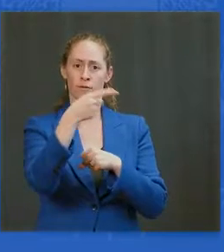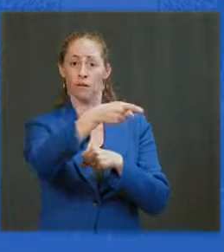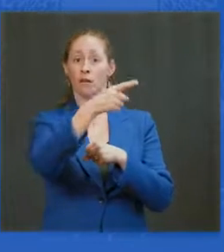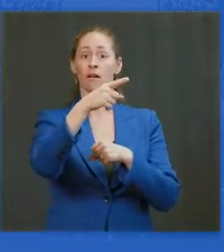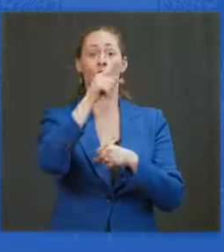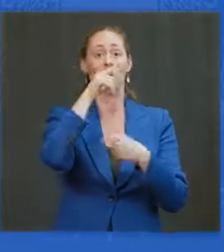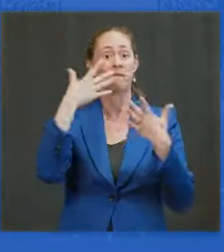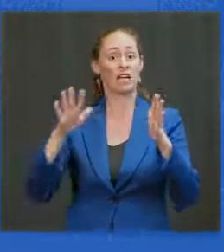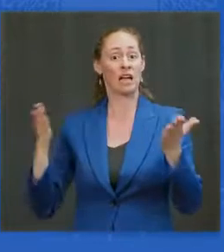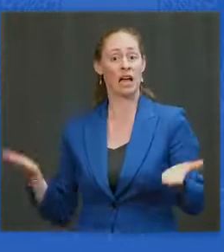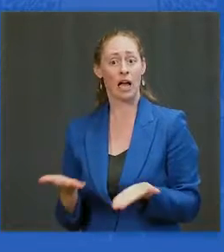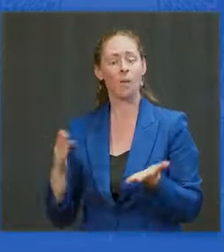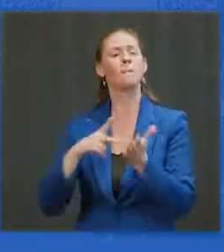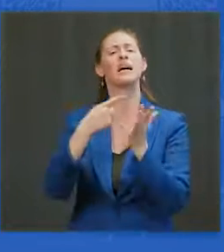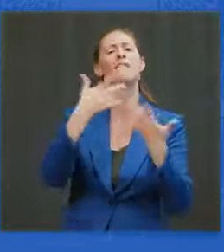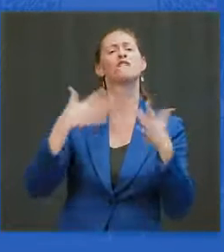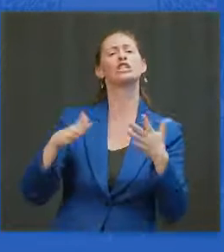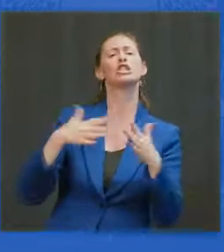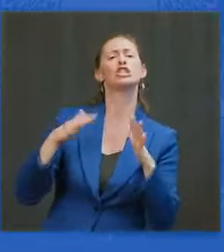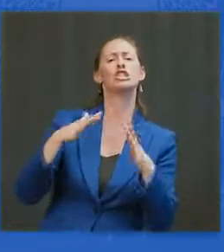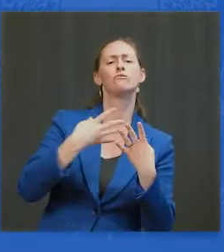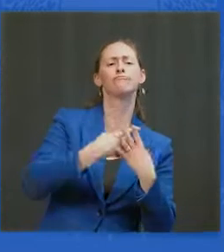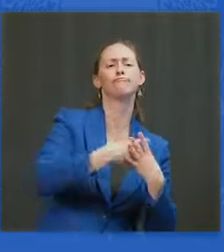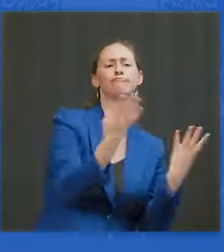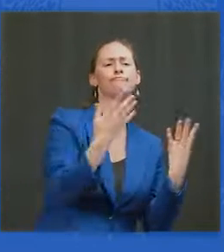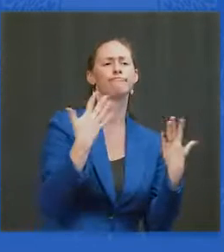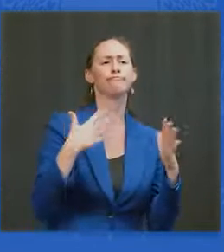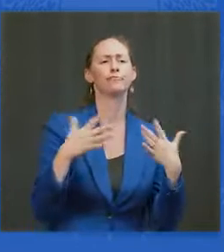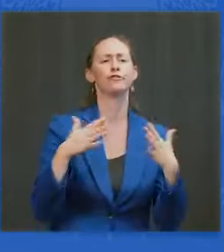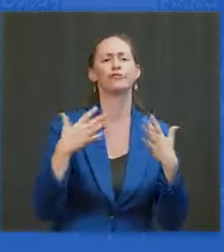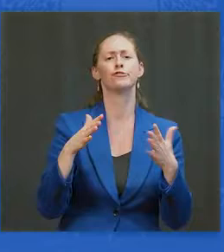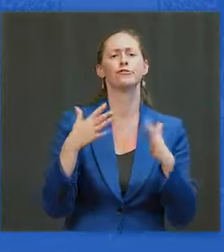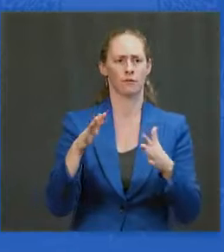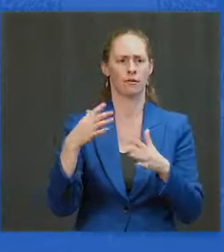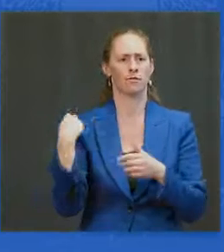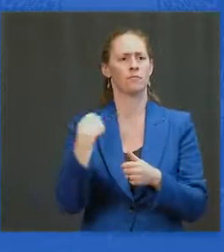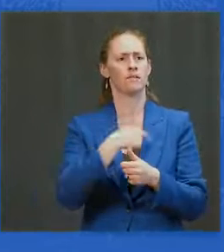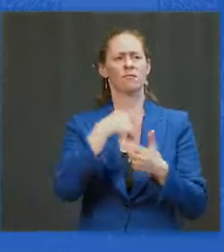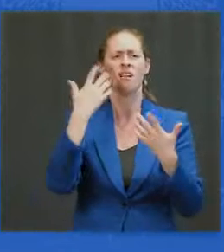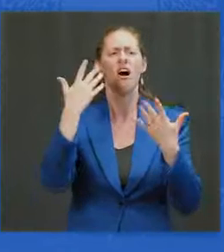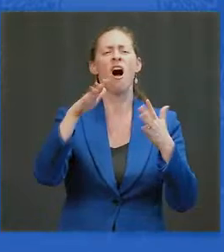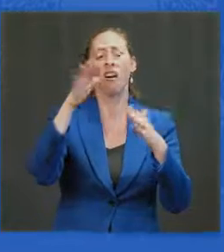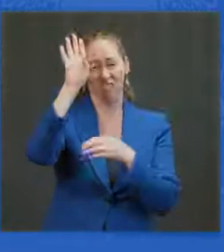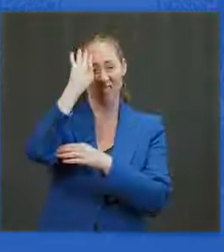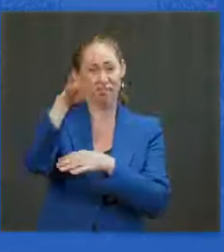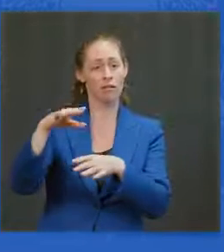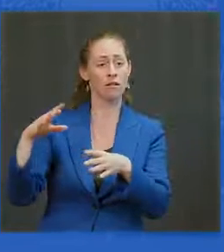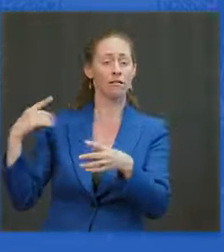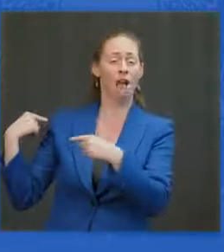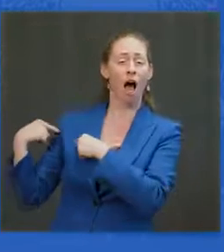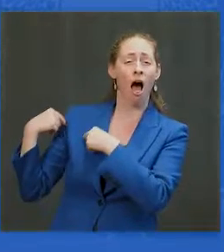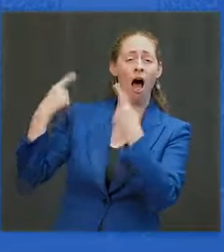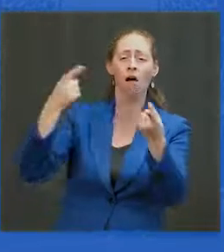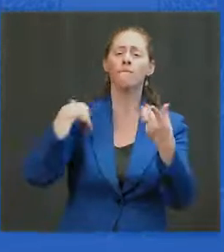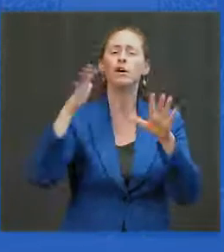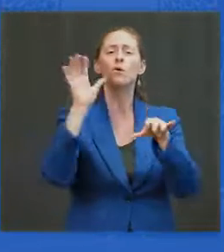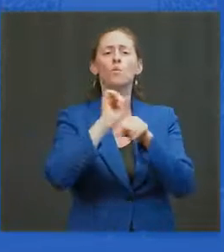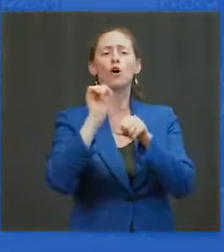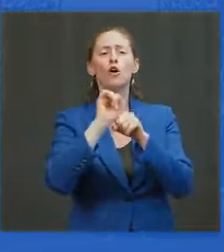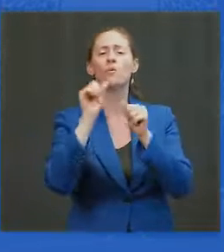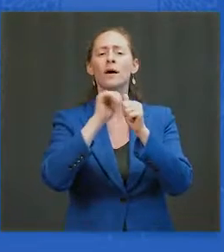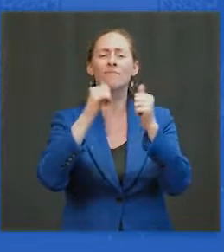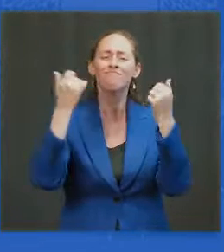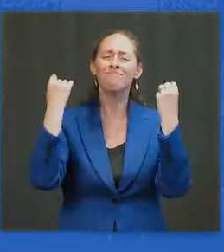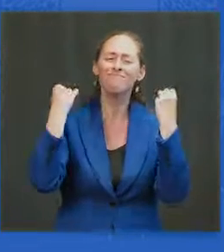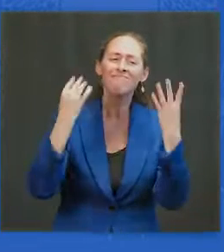all work together to resettle thousands of Afghans who ultimately qualify for refugee status. The